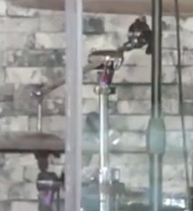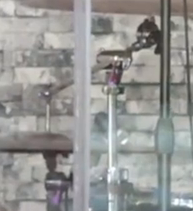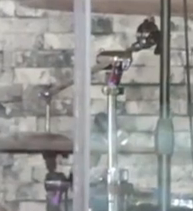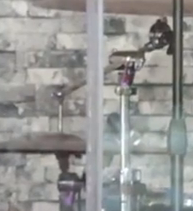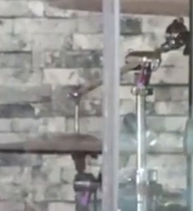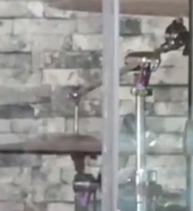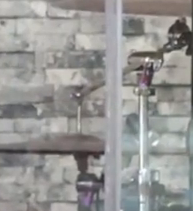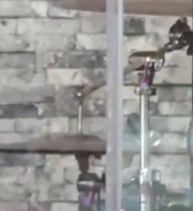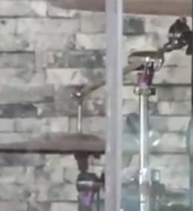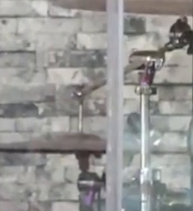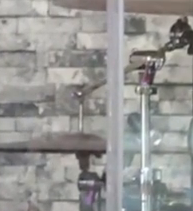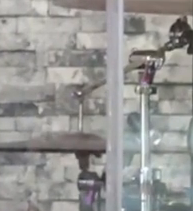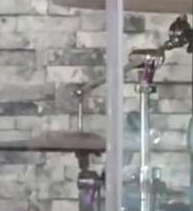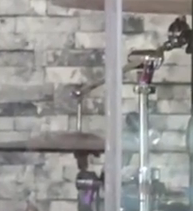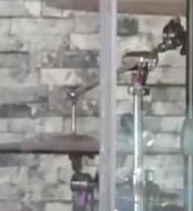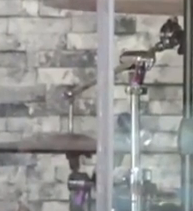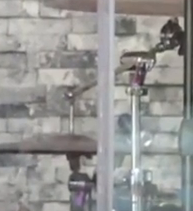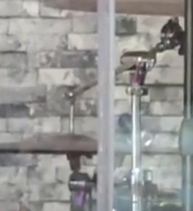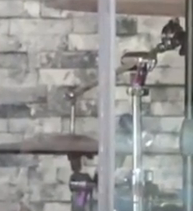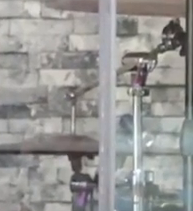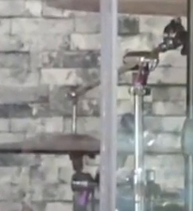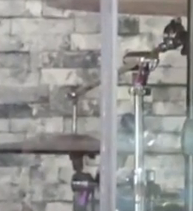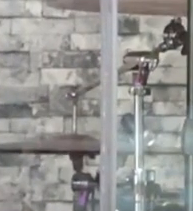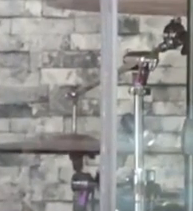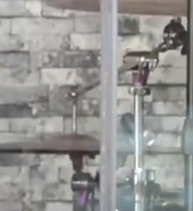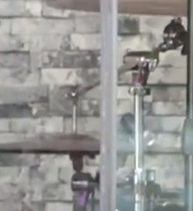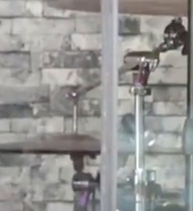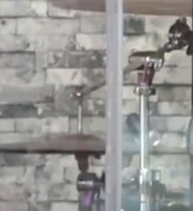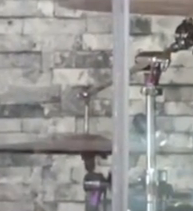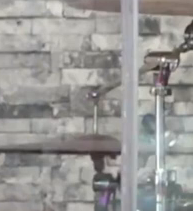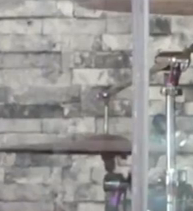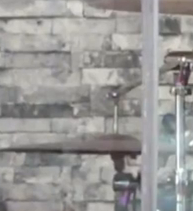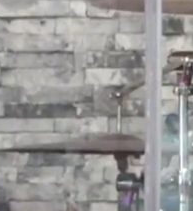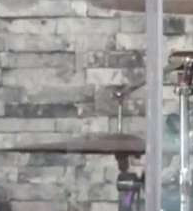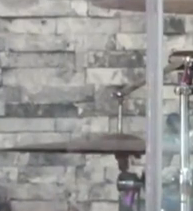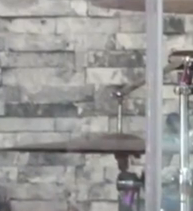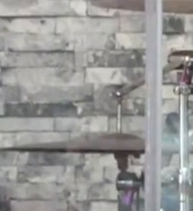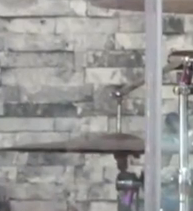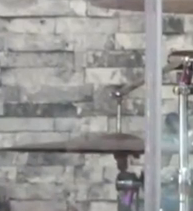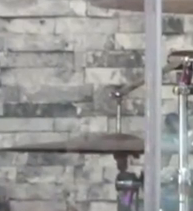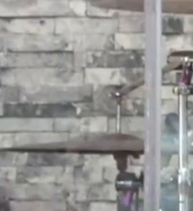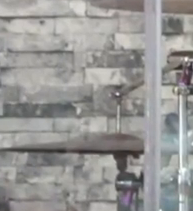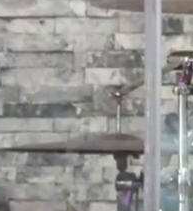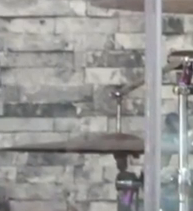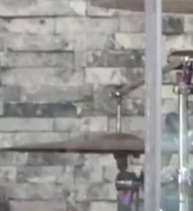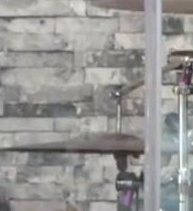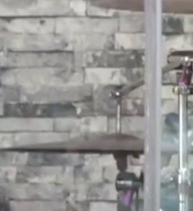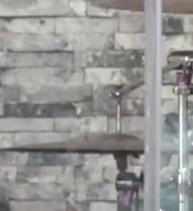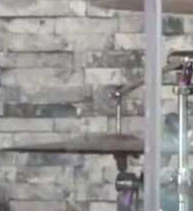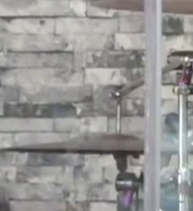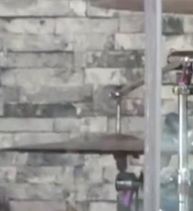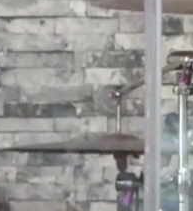is not afraid. Kwamba Yesu haogopi. Because he already knows he died. Kwa sababu tayari anajua aliyekufa. On the cross for